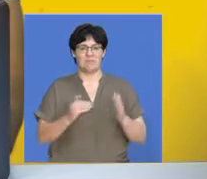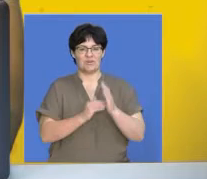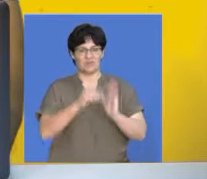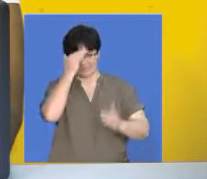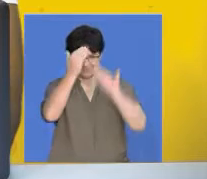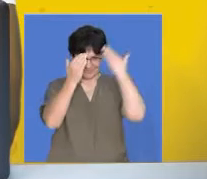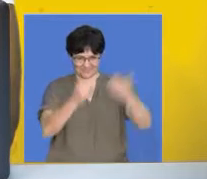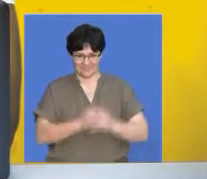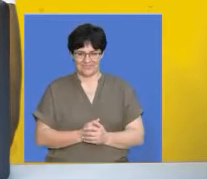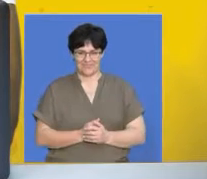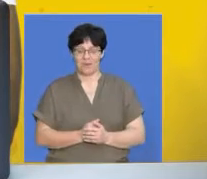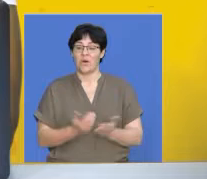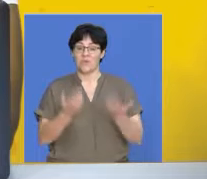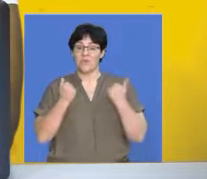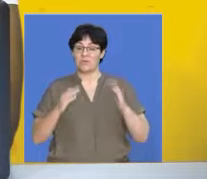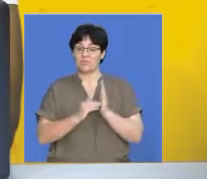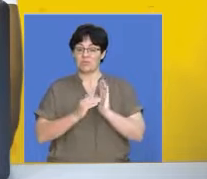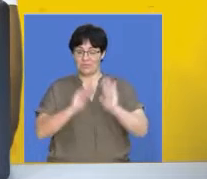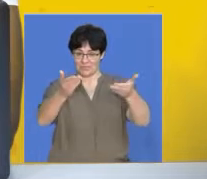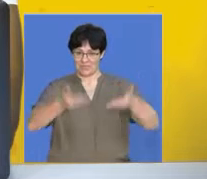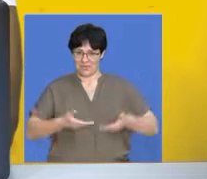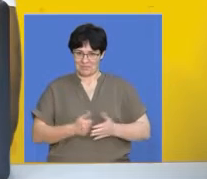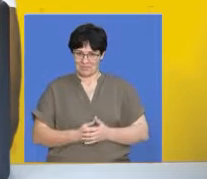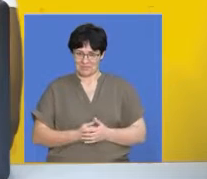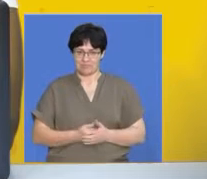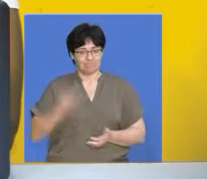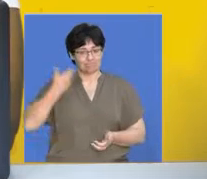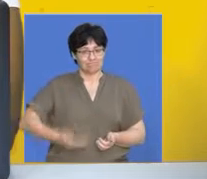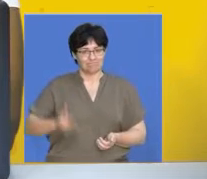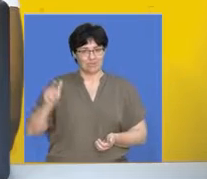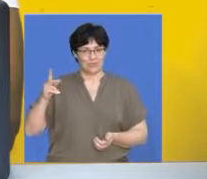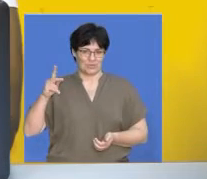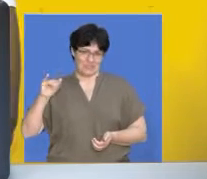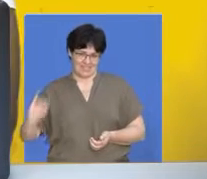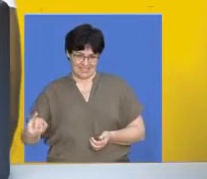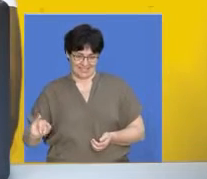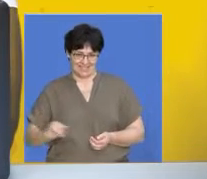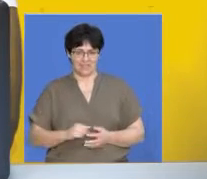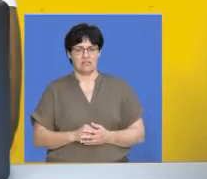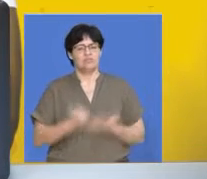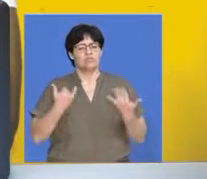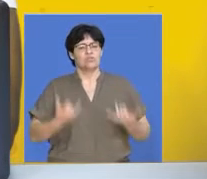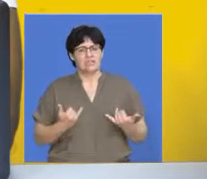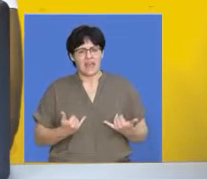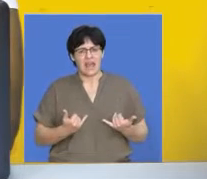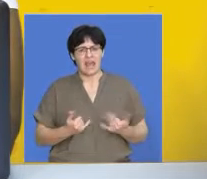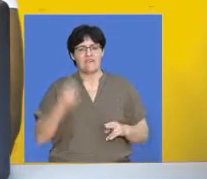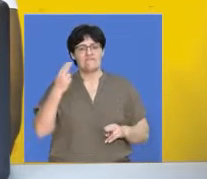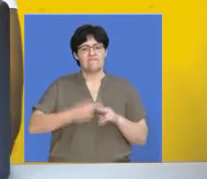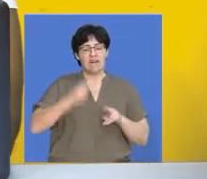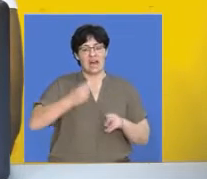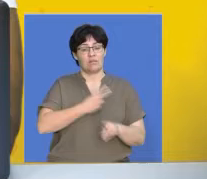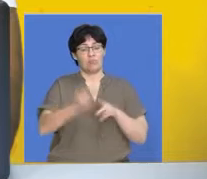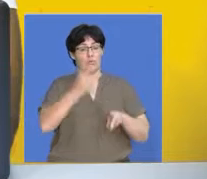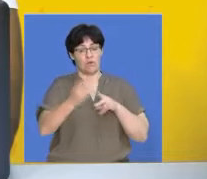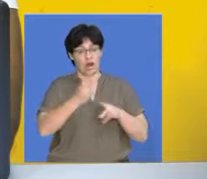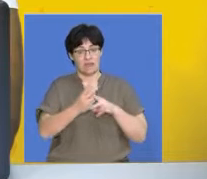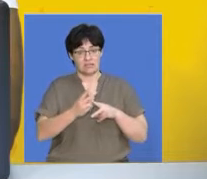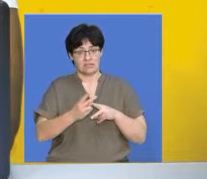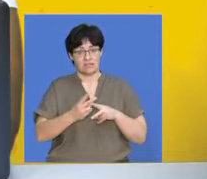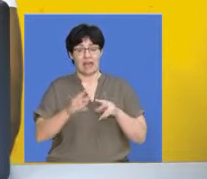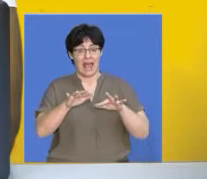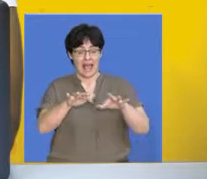Hello Matrix and welcome to Matrix. My name is Luni and today we're focusing on your final exam prep for